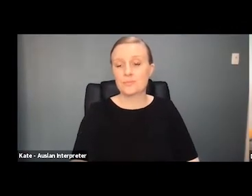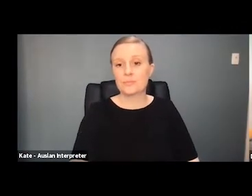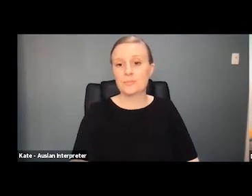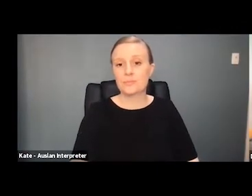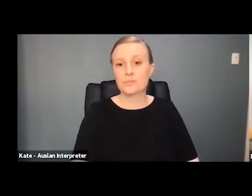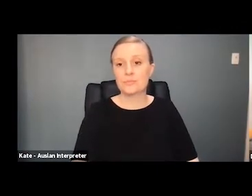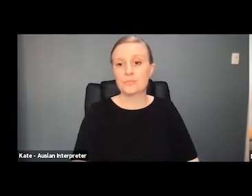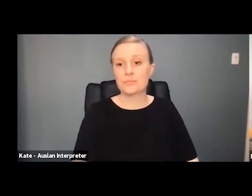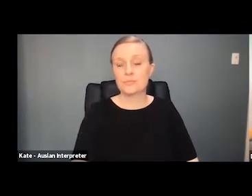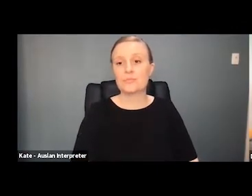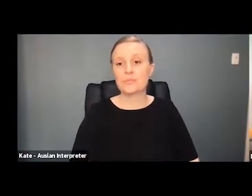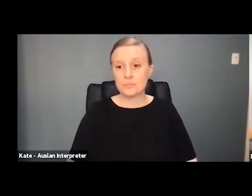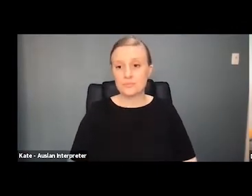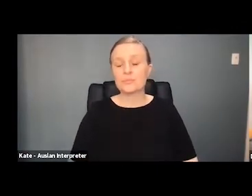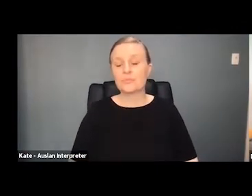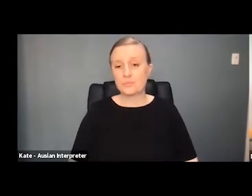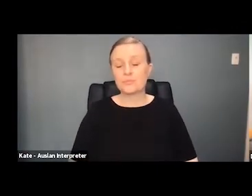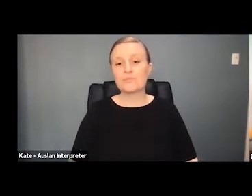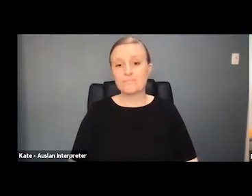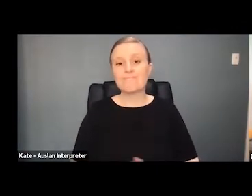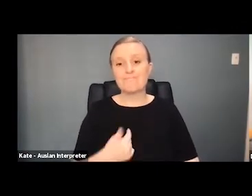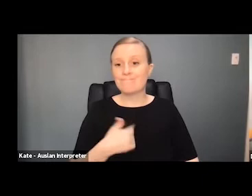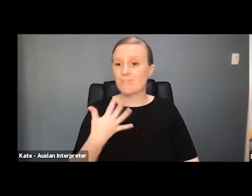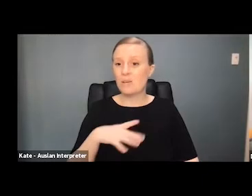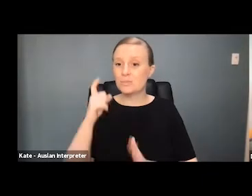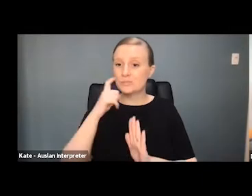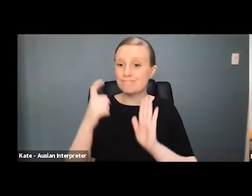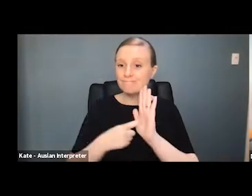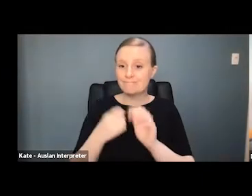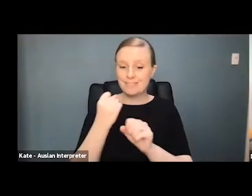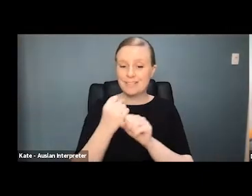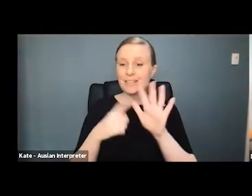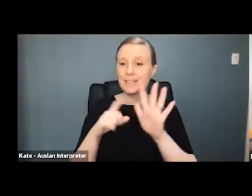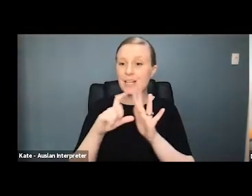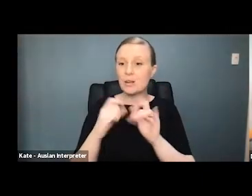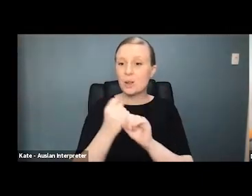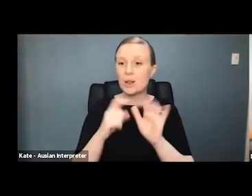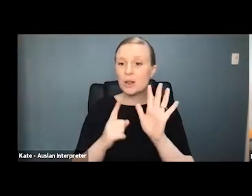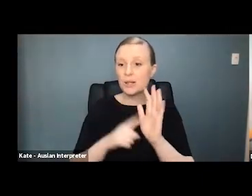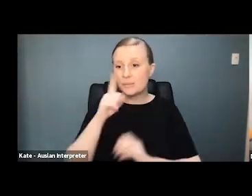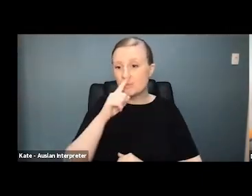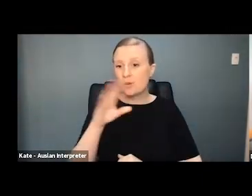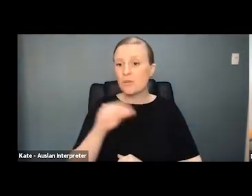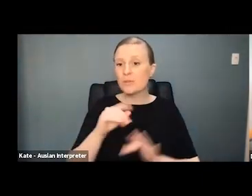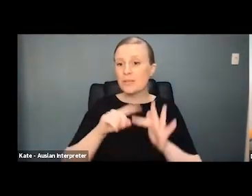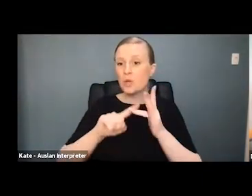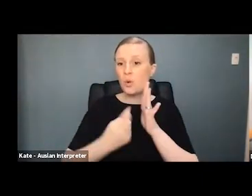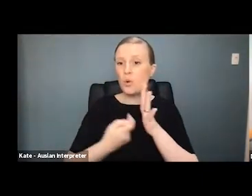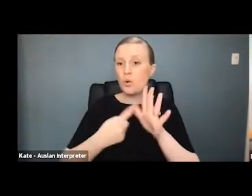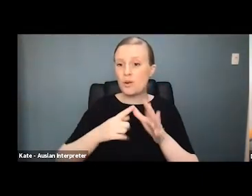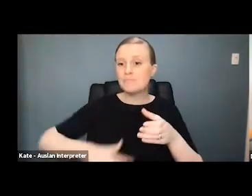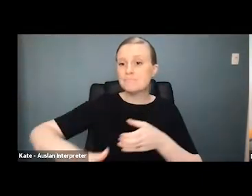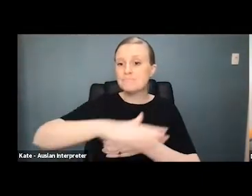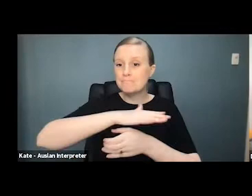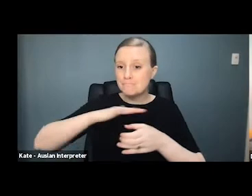would also like to acknowledge the Gadigal people of the Eora Nation as the traditional custodians of the land on which